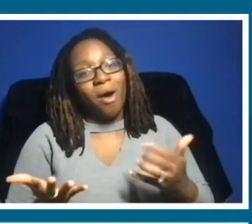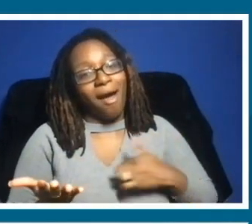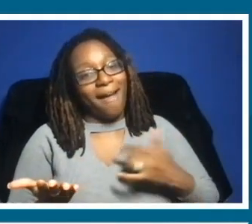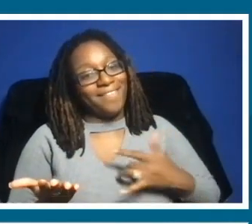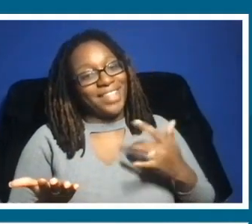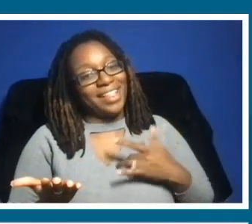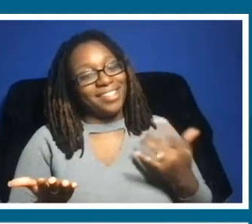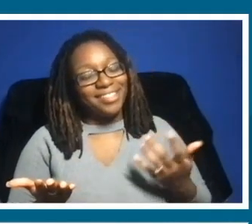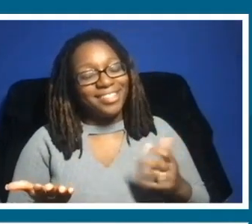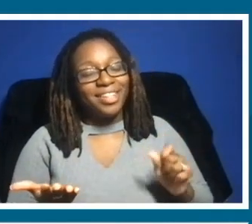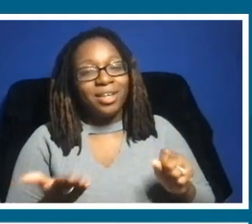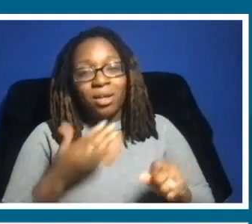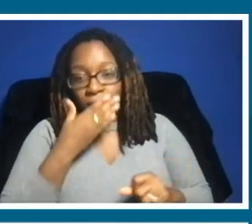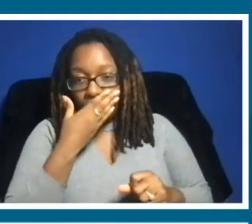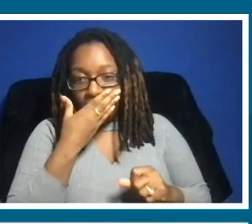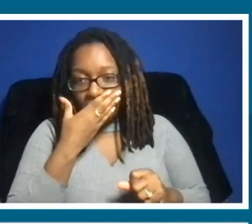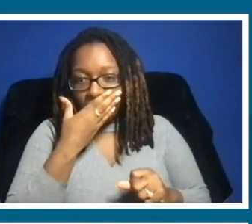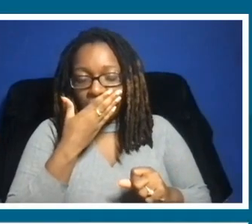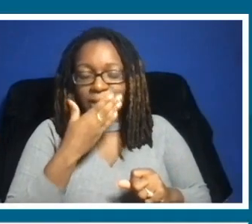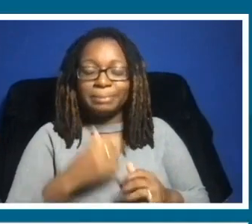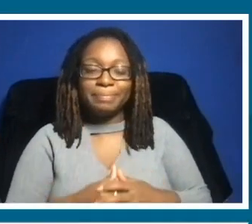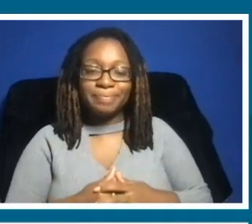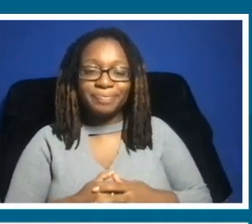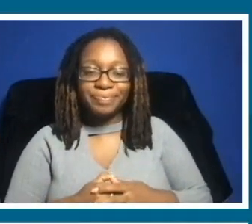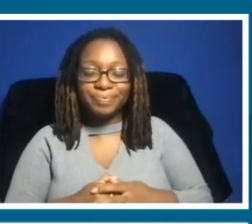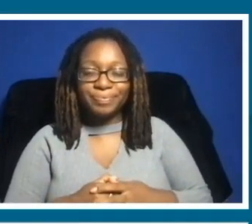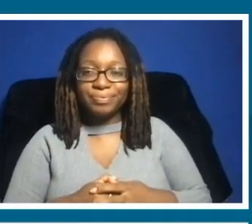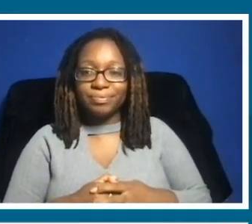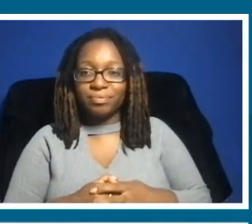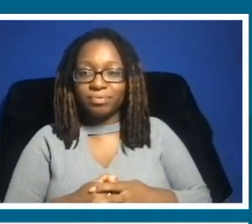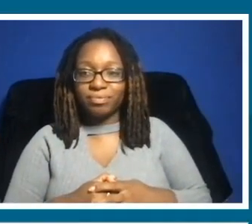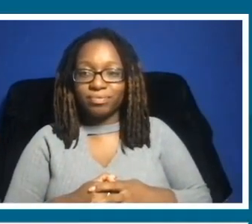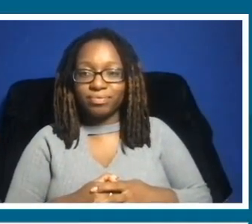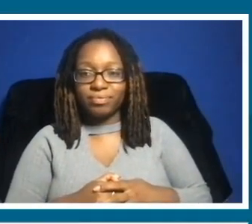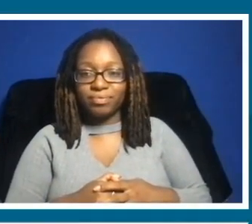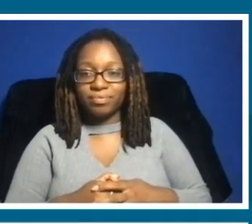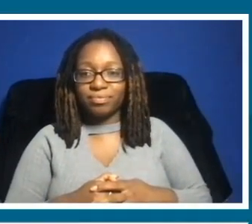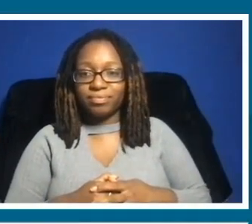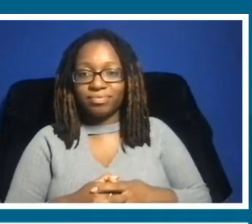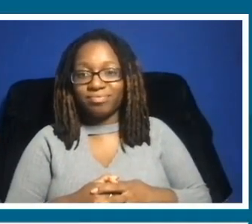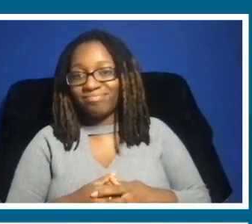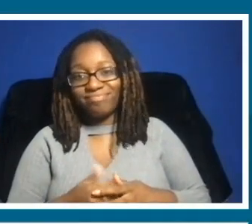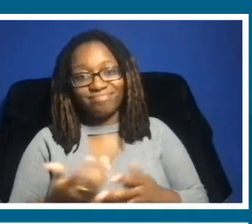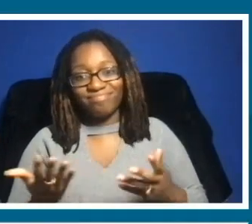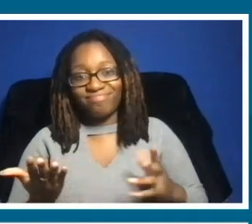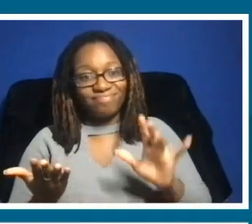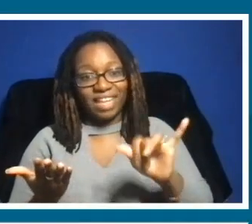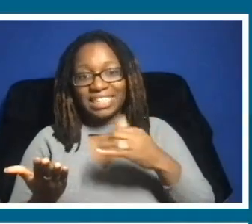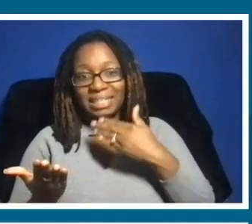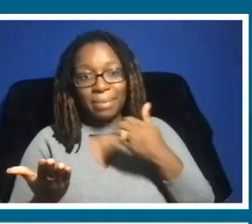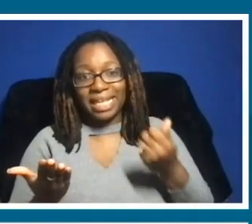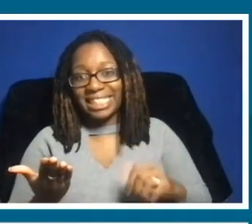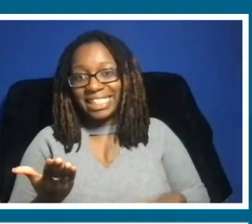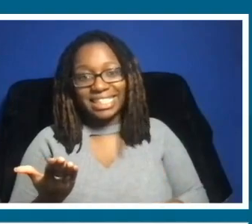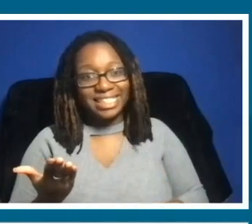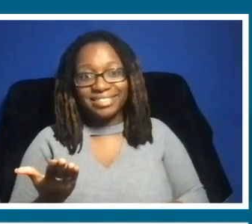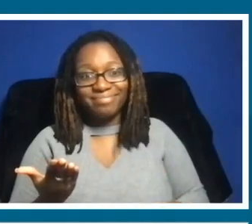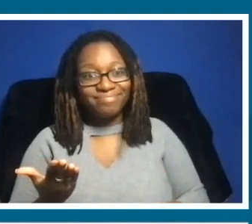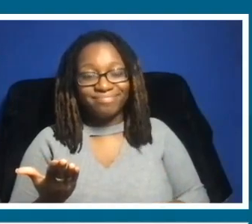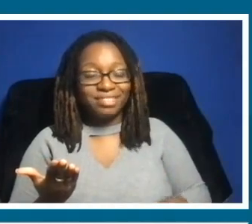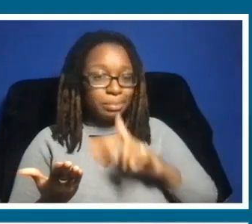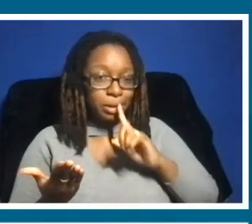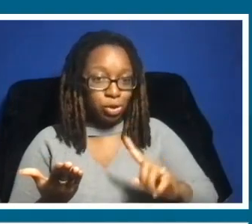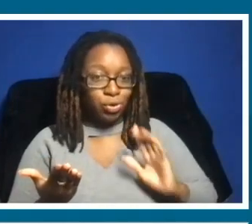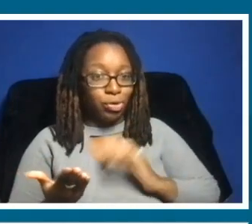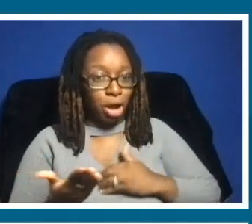well. And it doesn't get better than that, making sure that our students